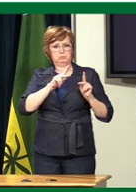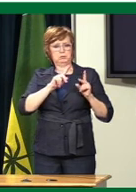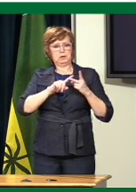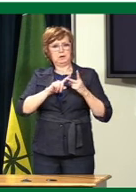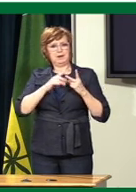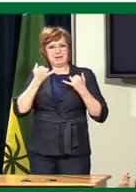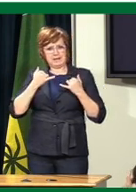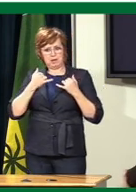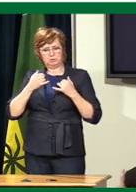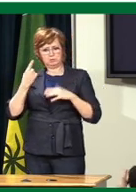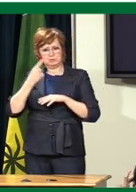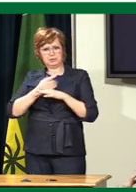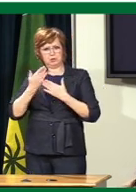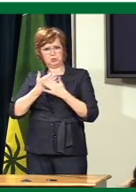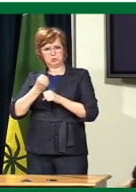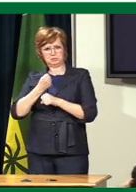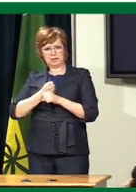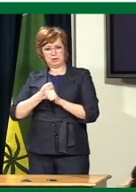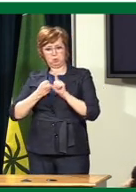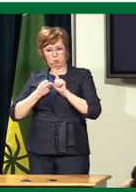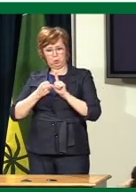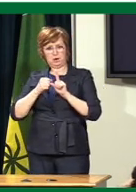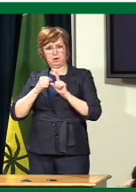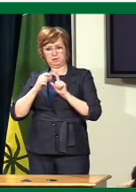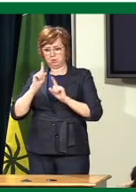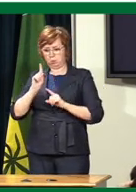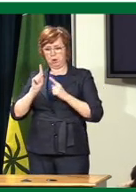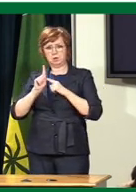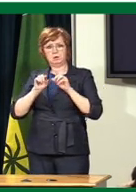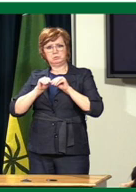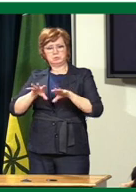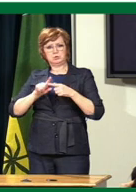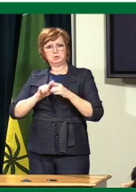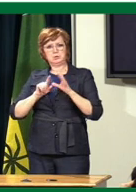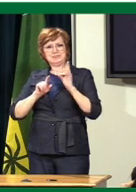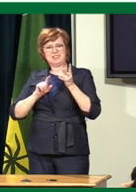have started to reduce the amount that they are socializing?